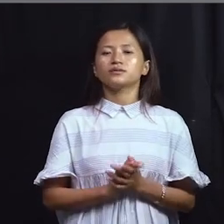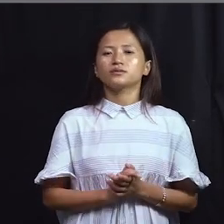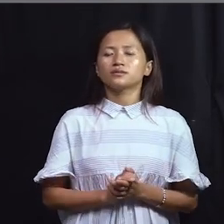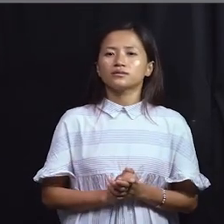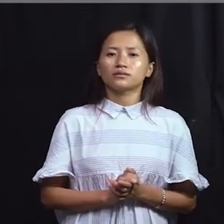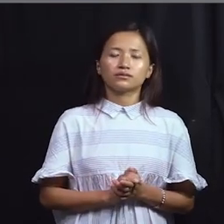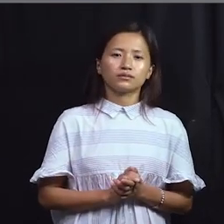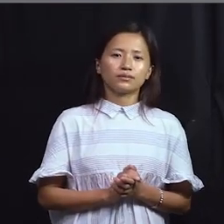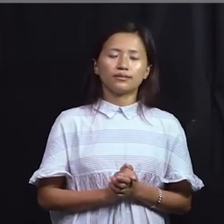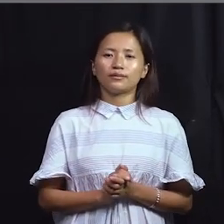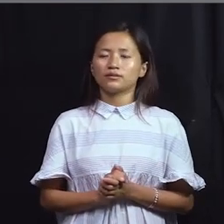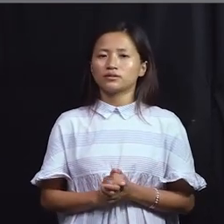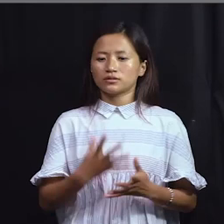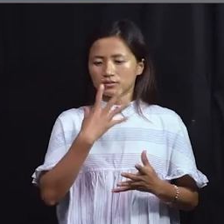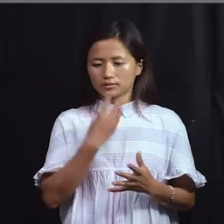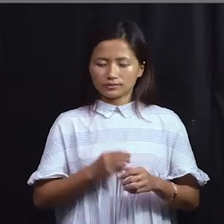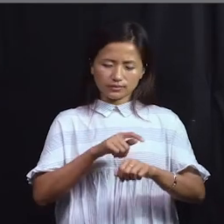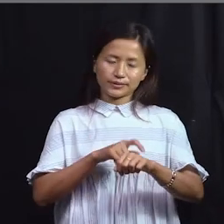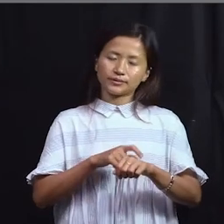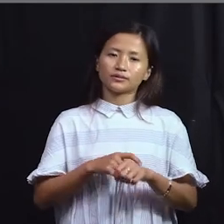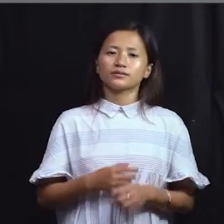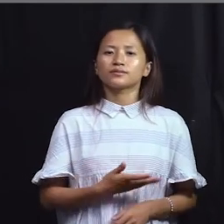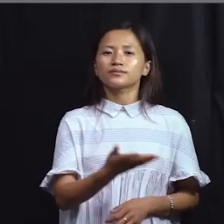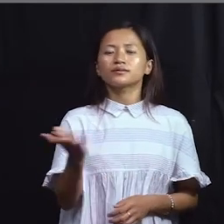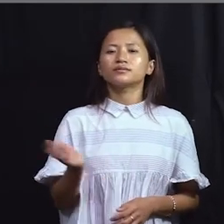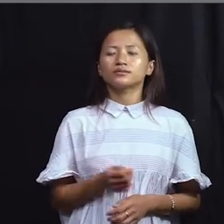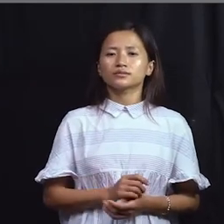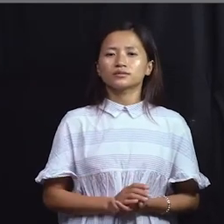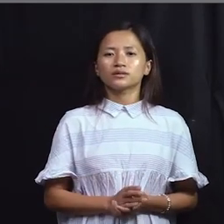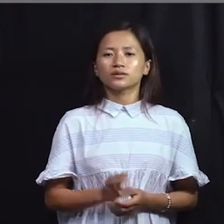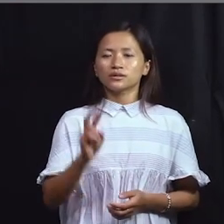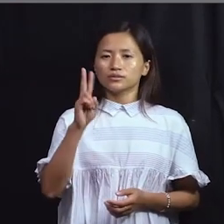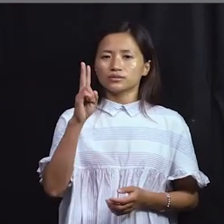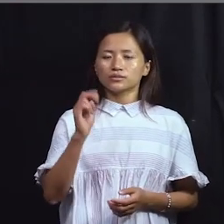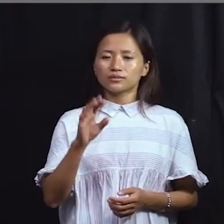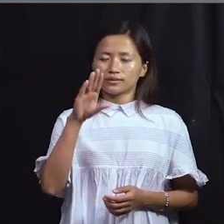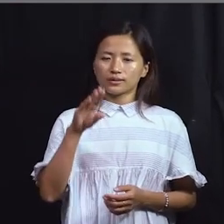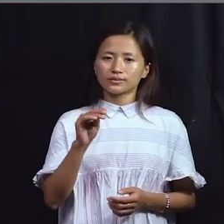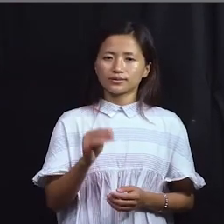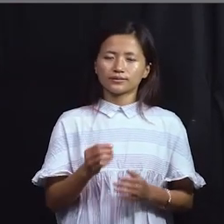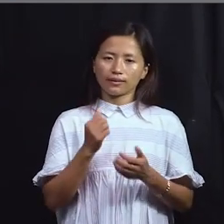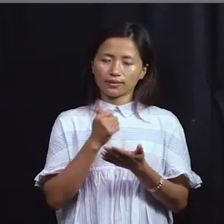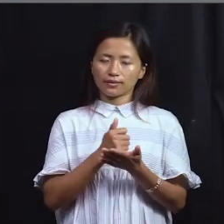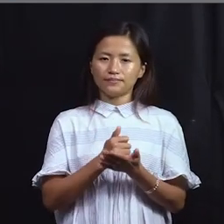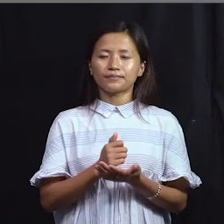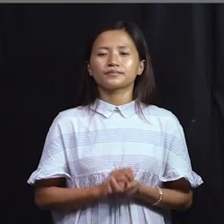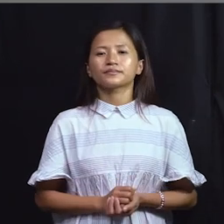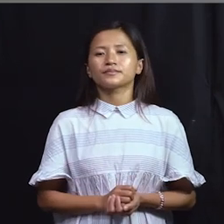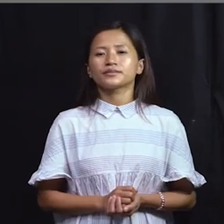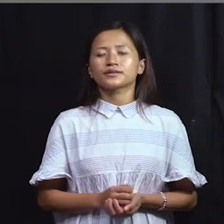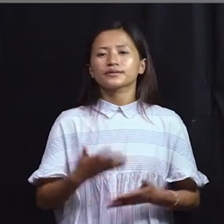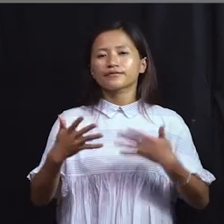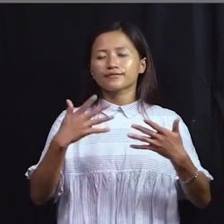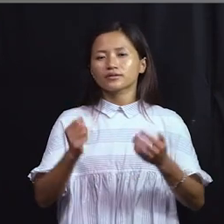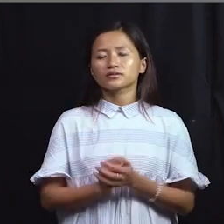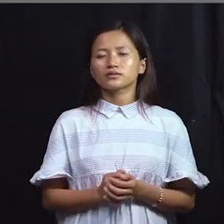In times of depression also, there is too less in demand. Prices are falling and it affects the